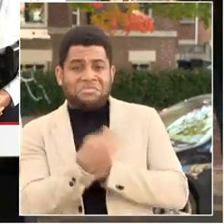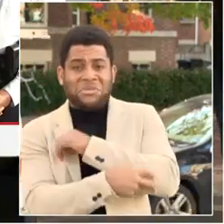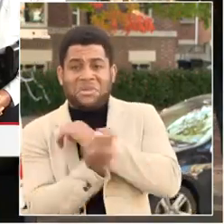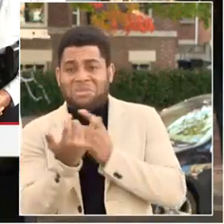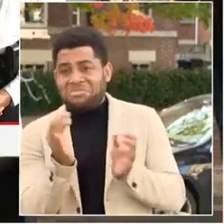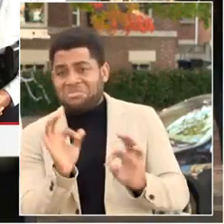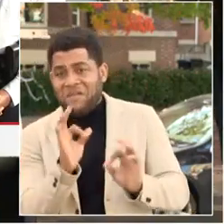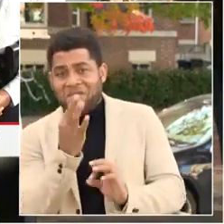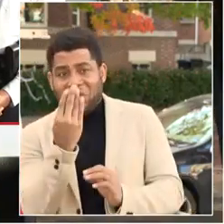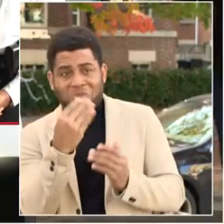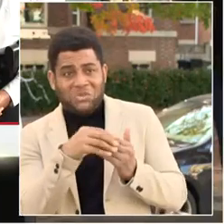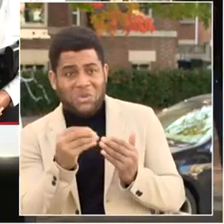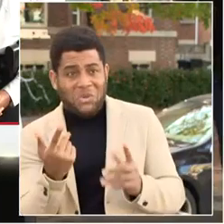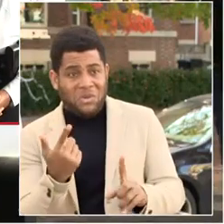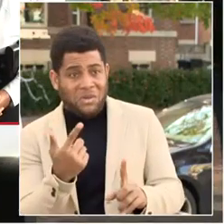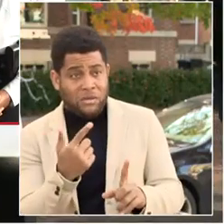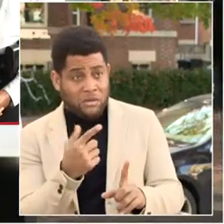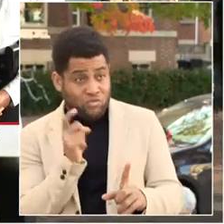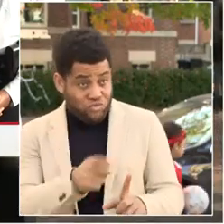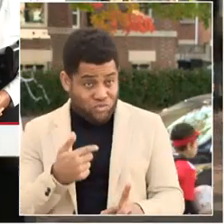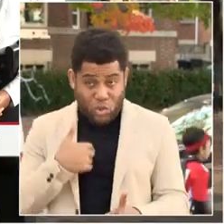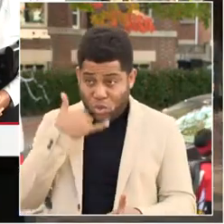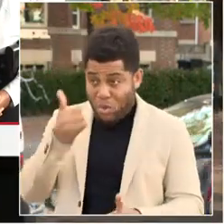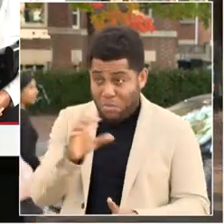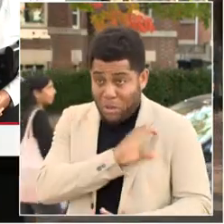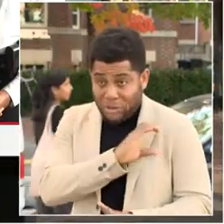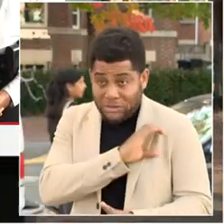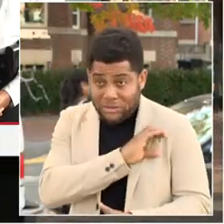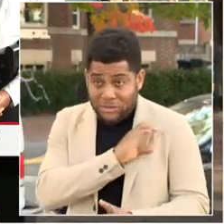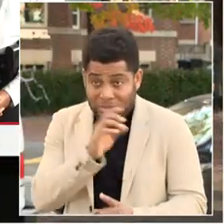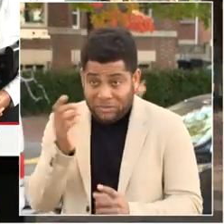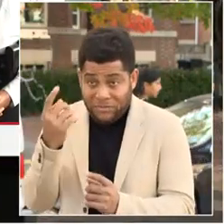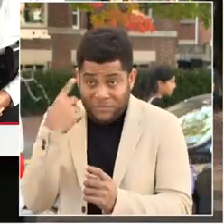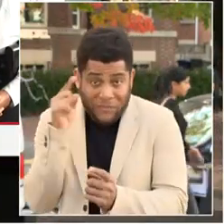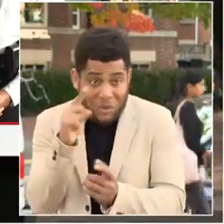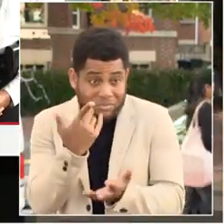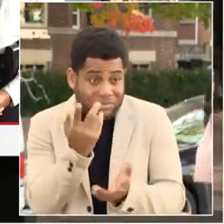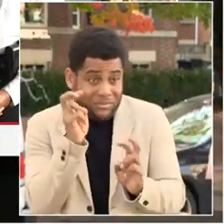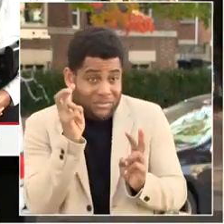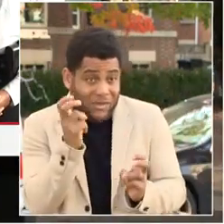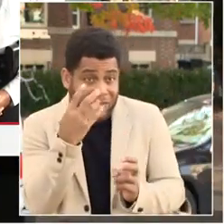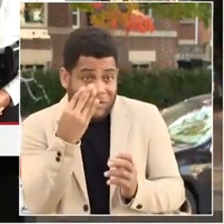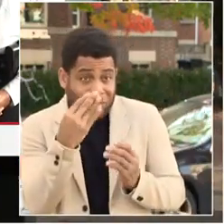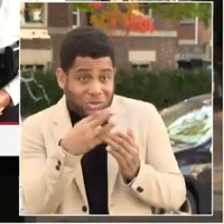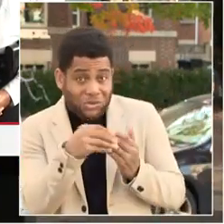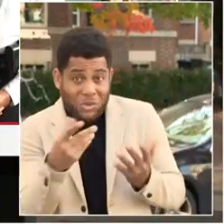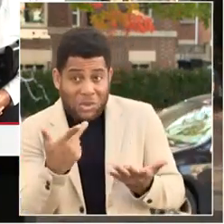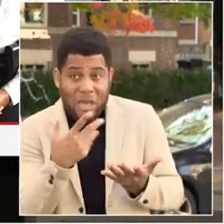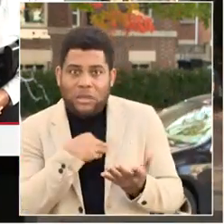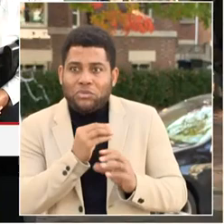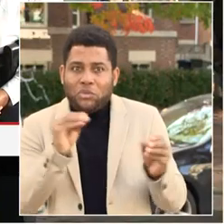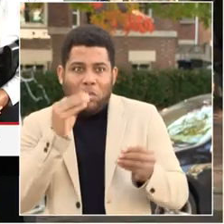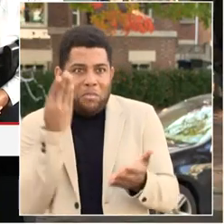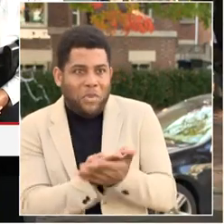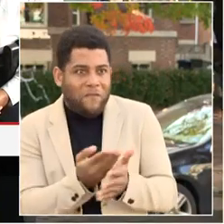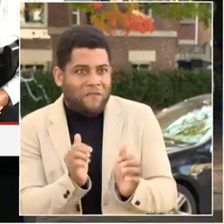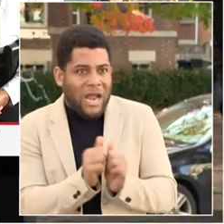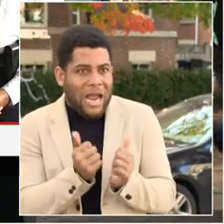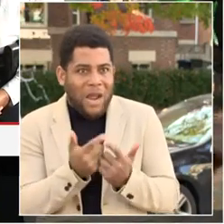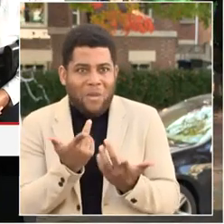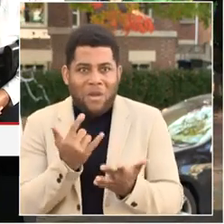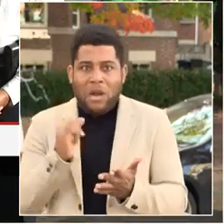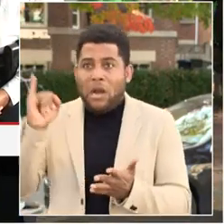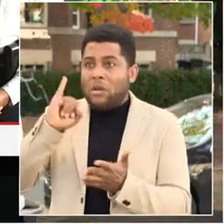even considering, leaving altogether because she says, at the end of the day, I don't even have proof to get my insurance company to give me that money back.